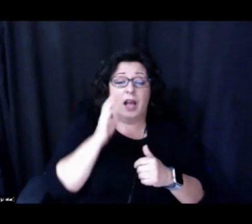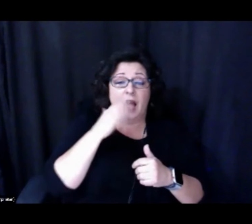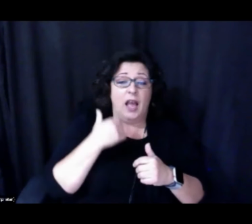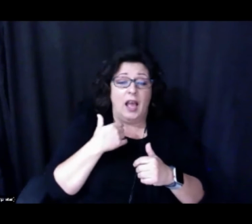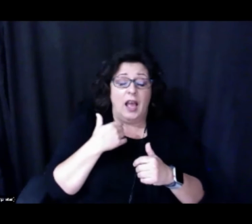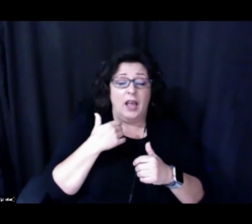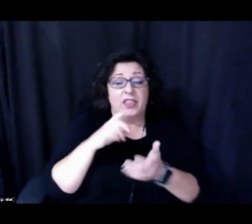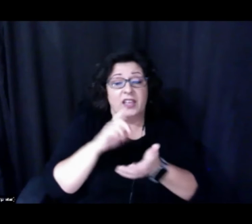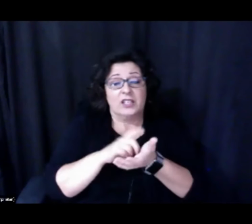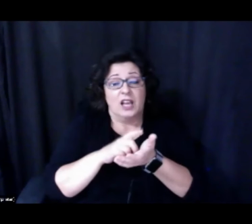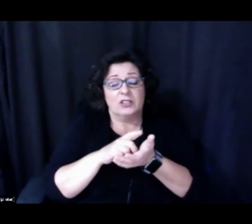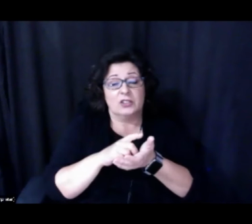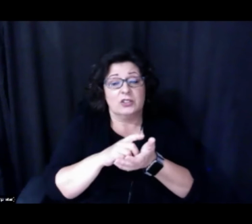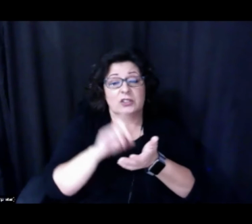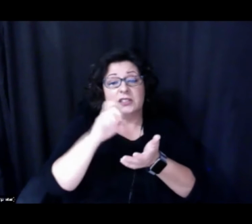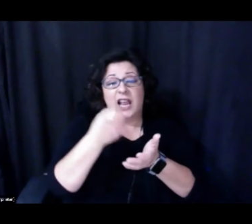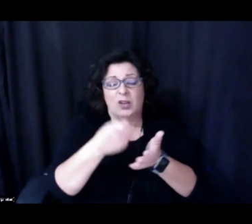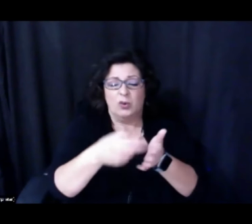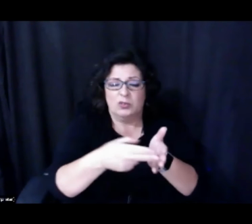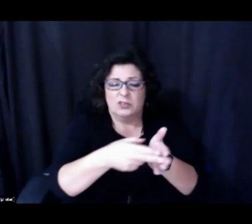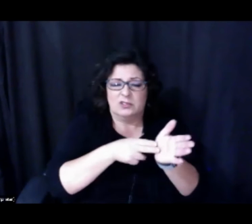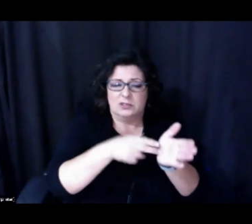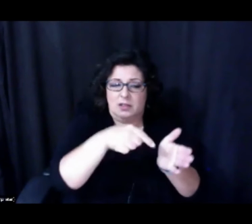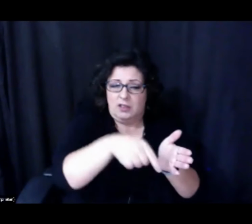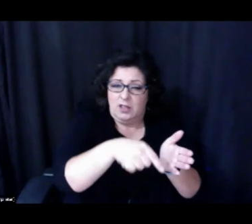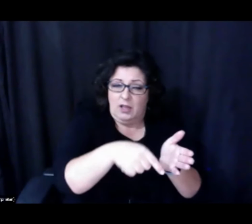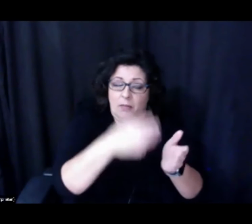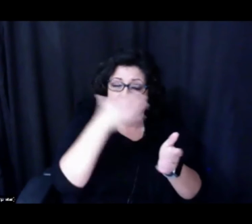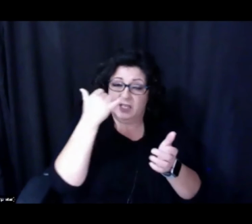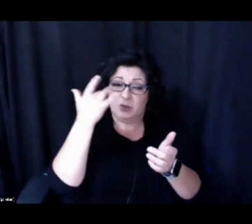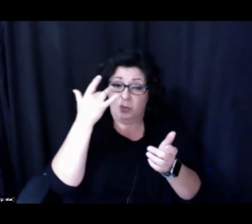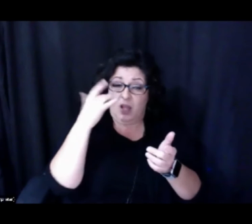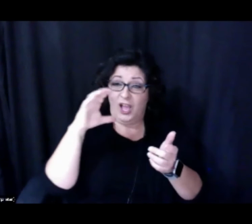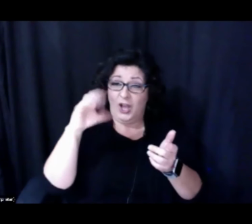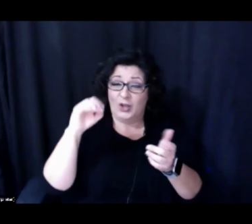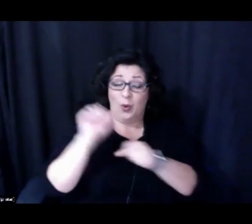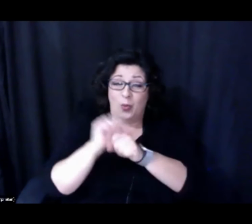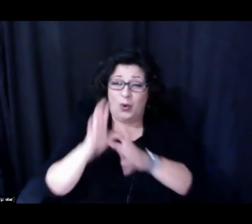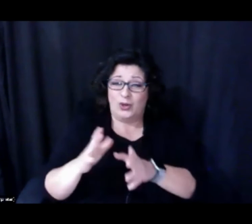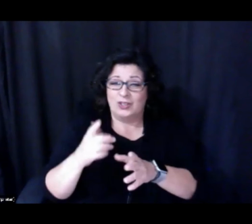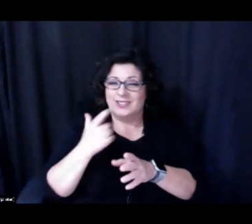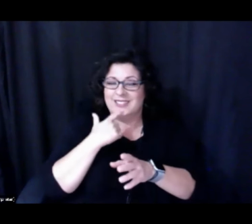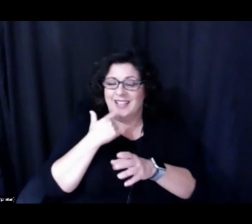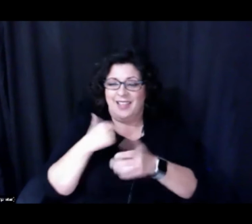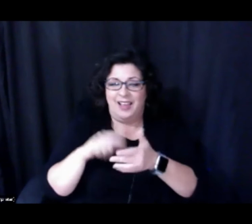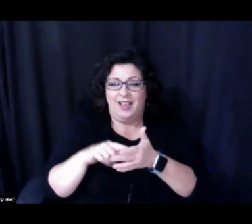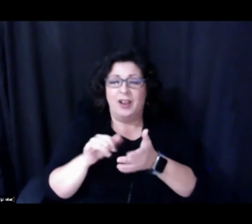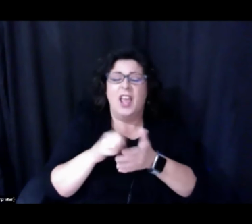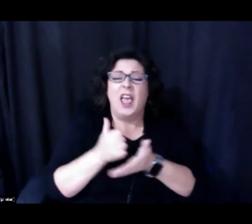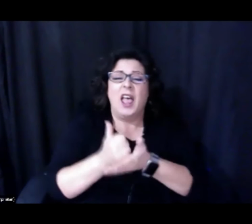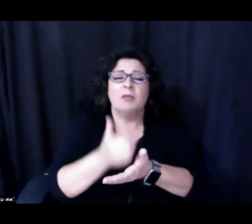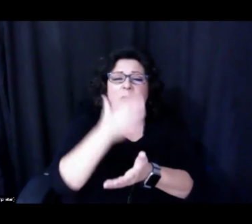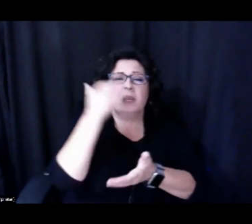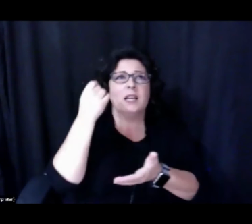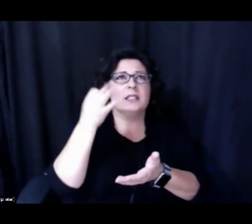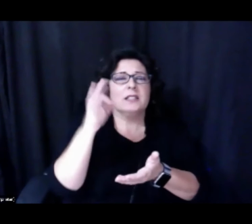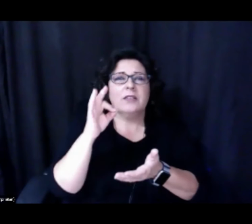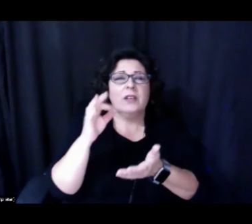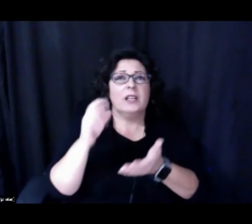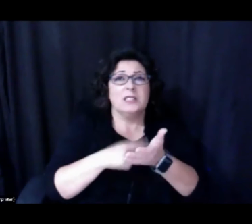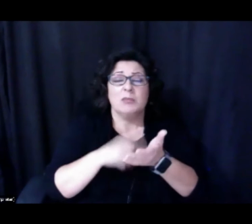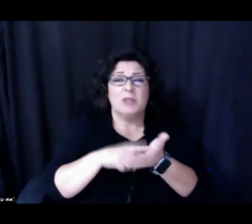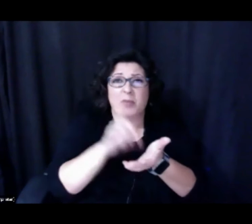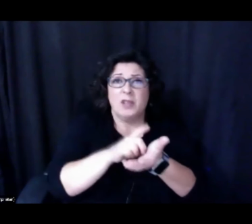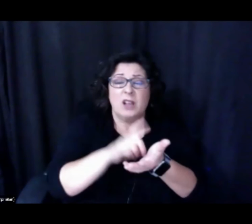the doctor diagnoses them, and this is because a coworker of mine used to say that, and I think it helps because it's sometimes the